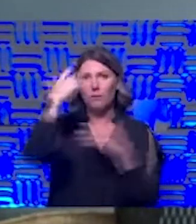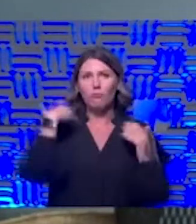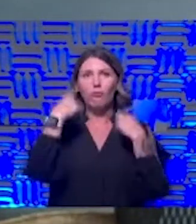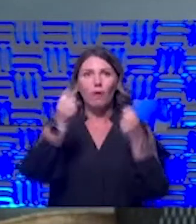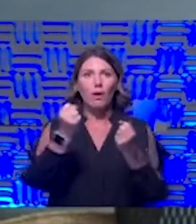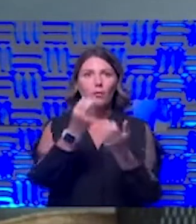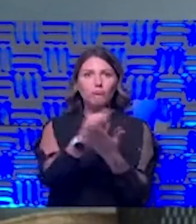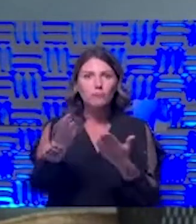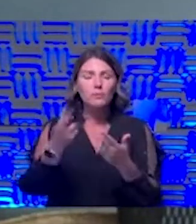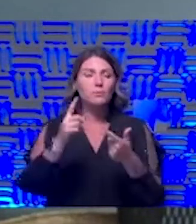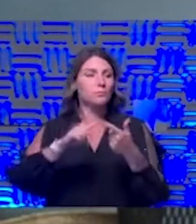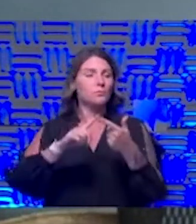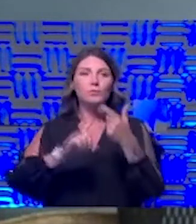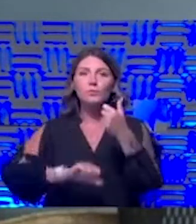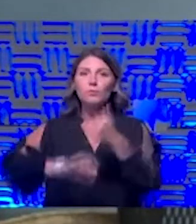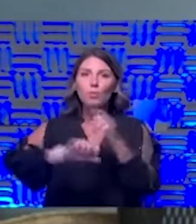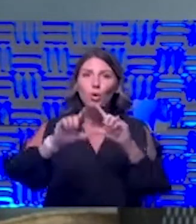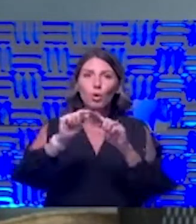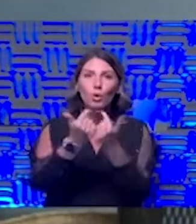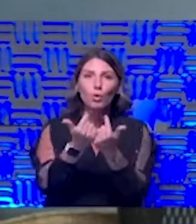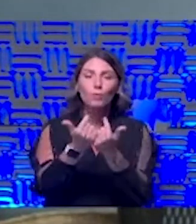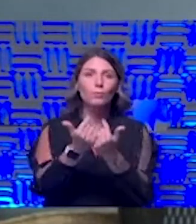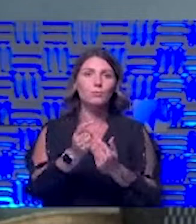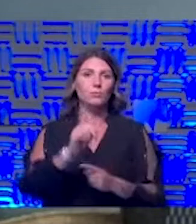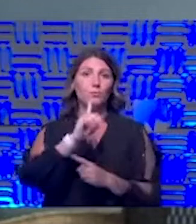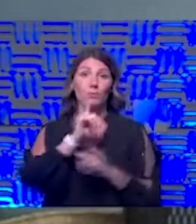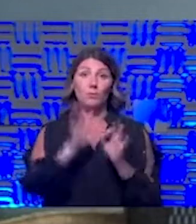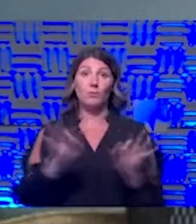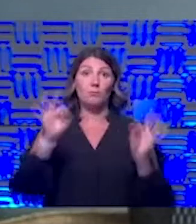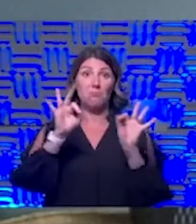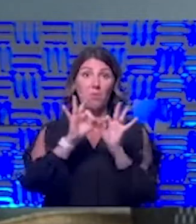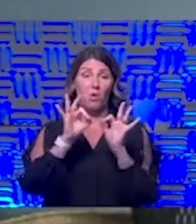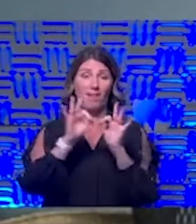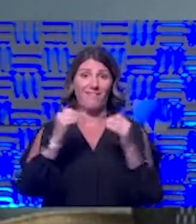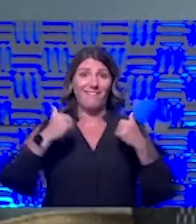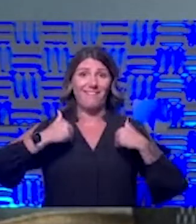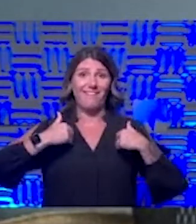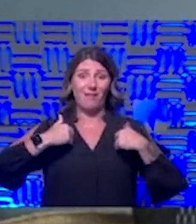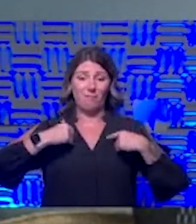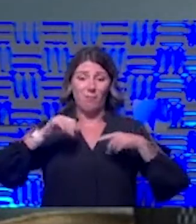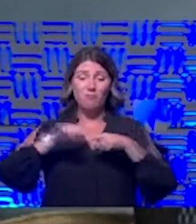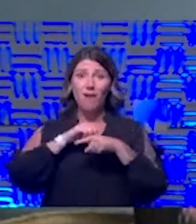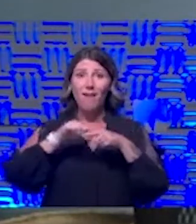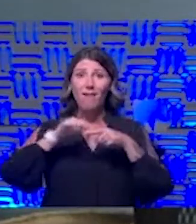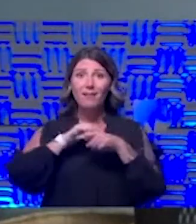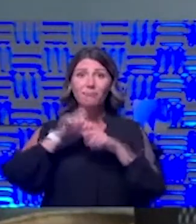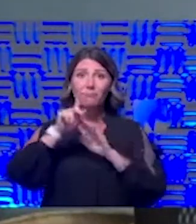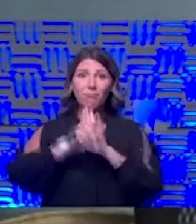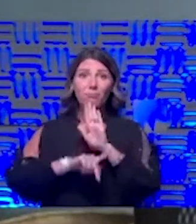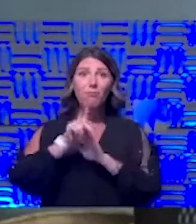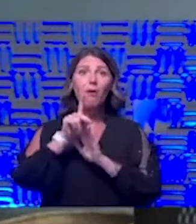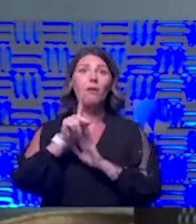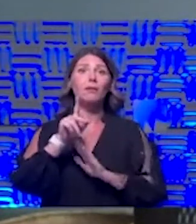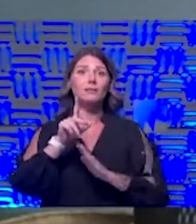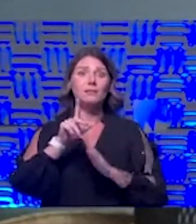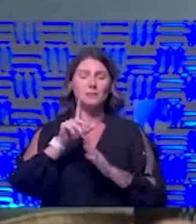groups. I think it's really important to have practices that help you activate your parasympathetic nervous system or help you